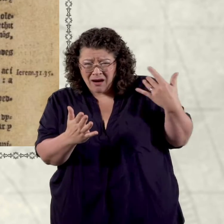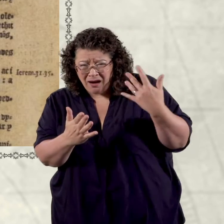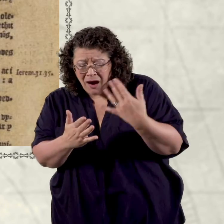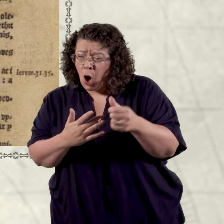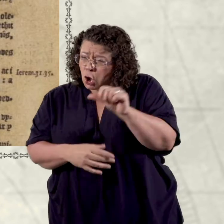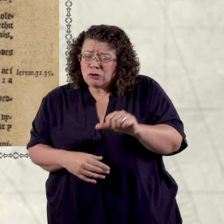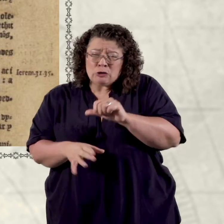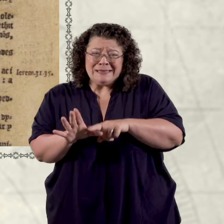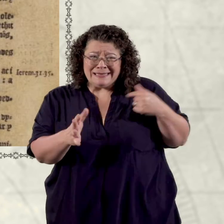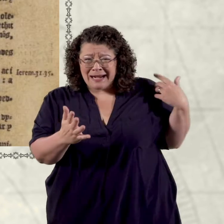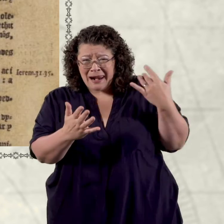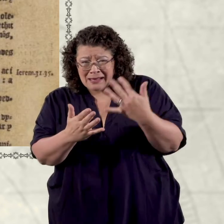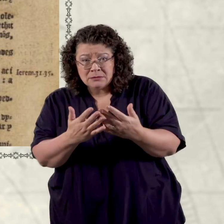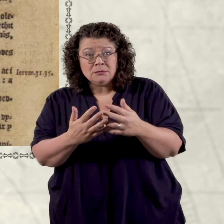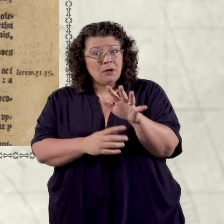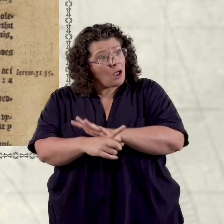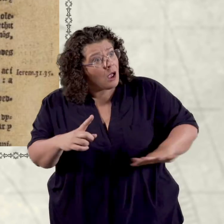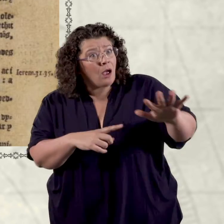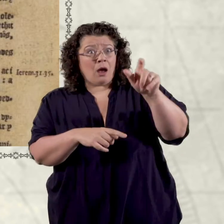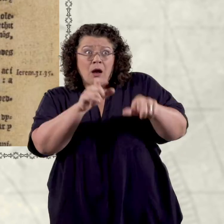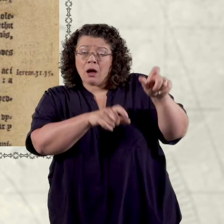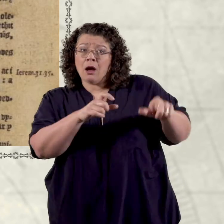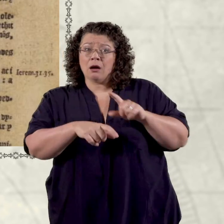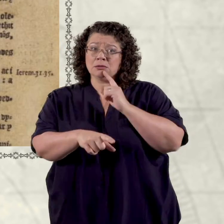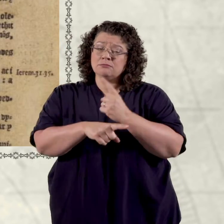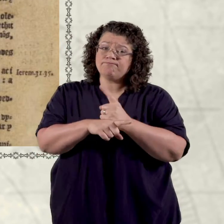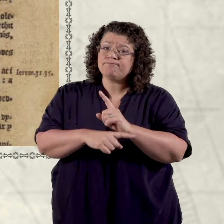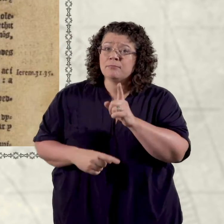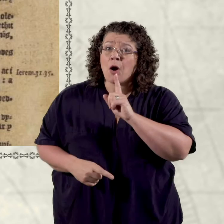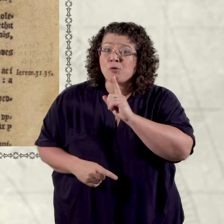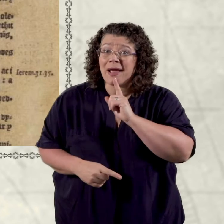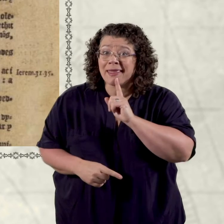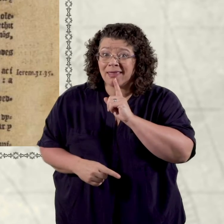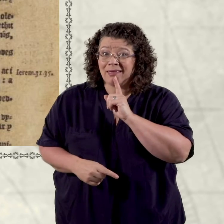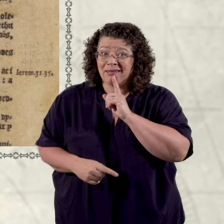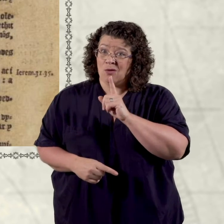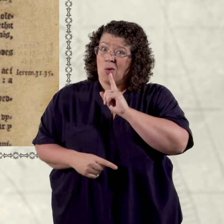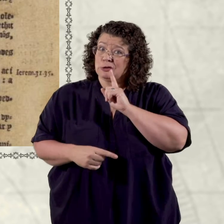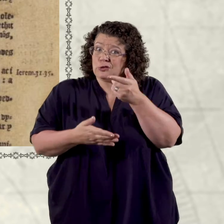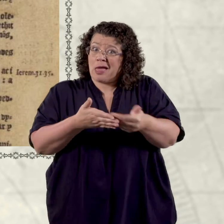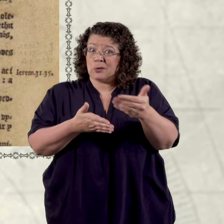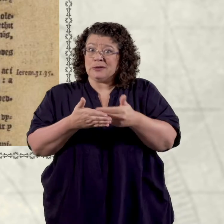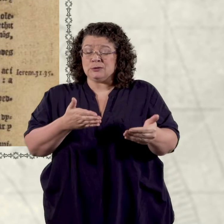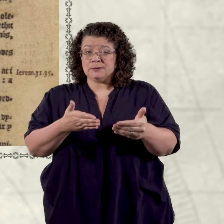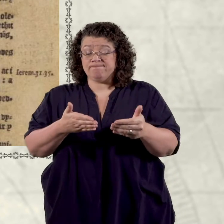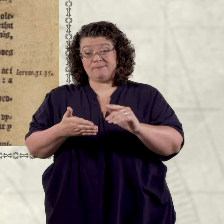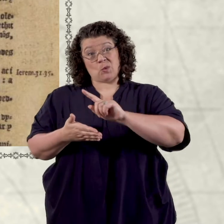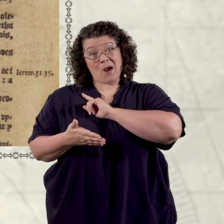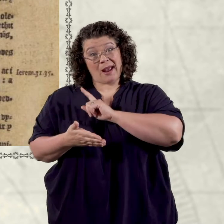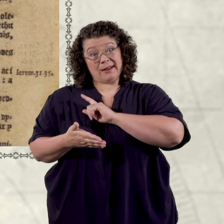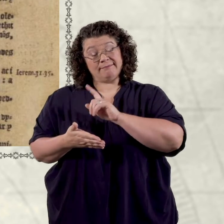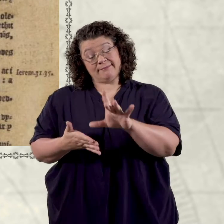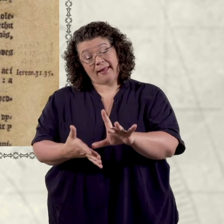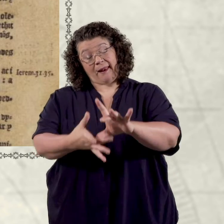of years later, people all over Wales still speak Cymraeg, the Welsh language.